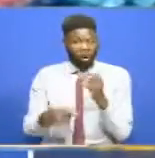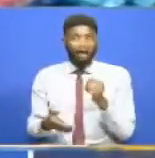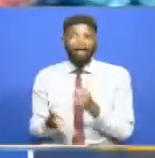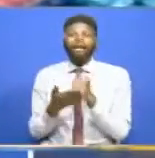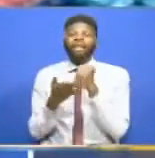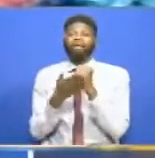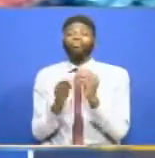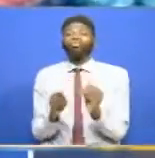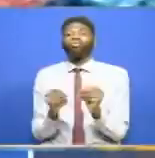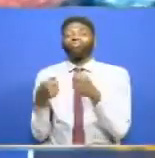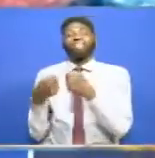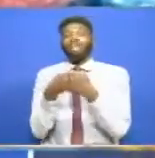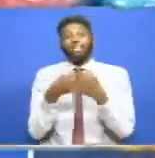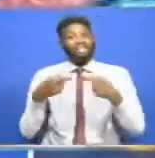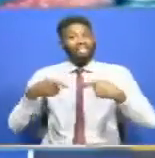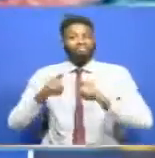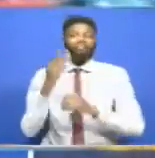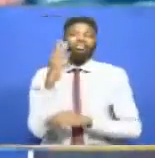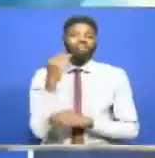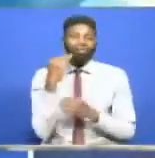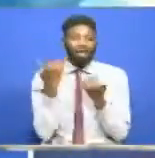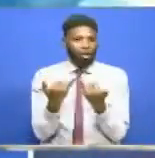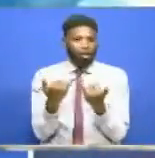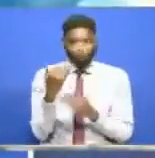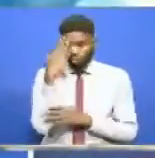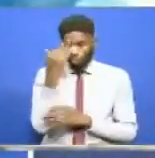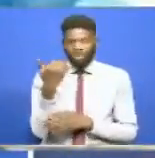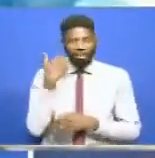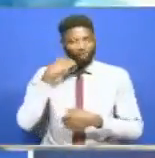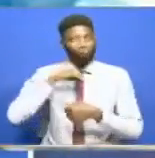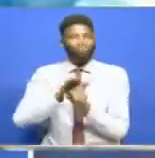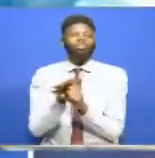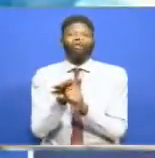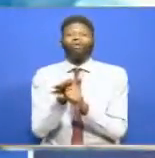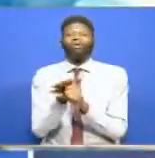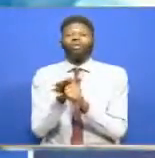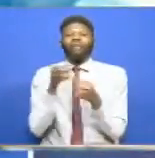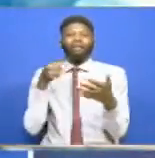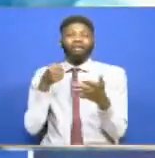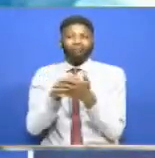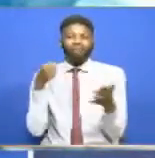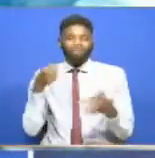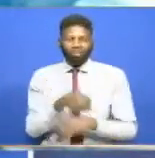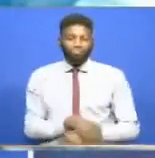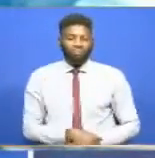additional challenges they may be facing as a result of the coronavirus pandemic.